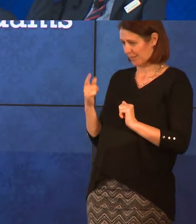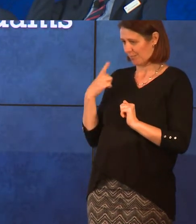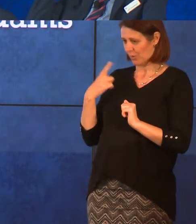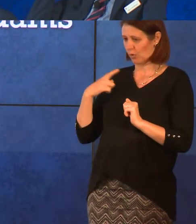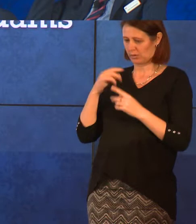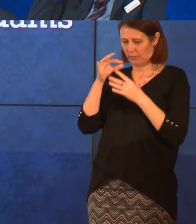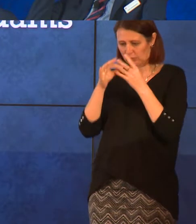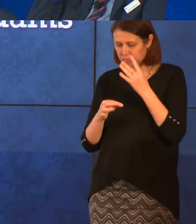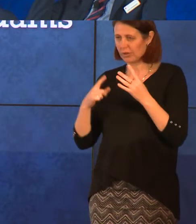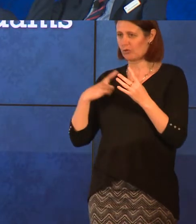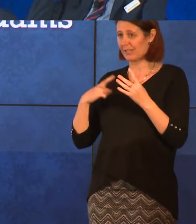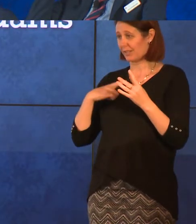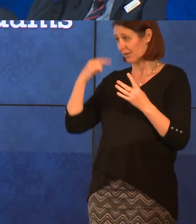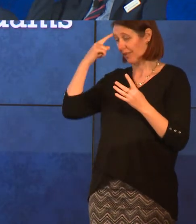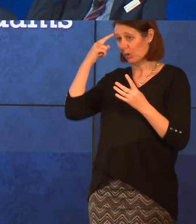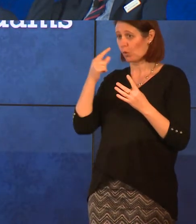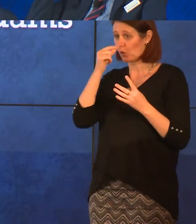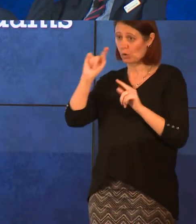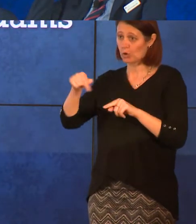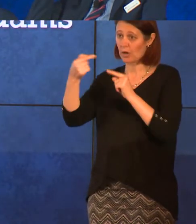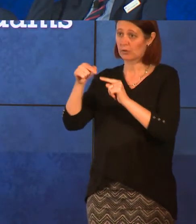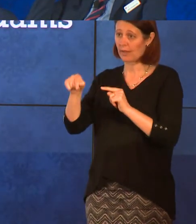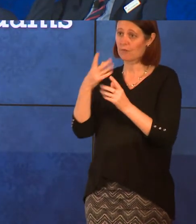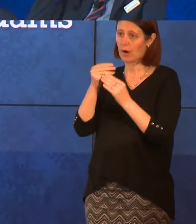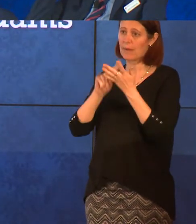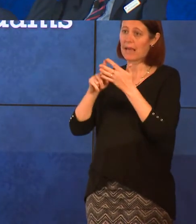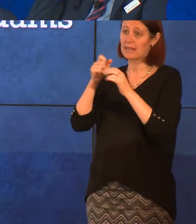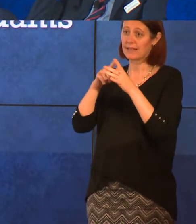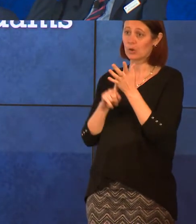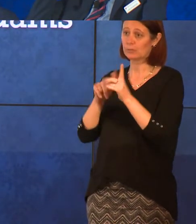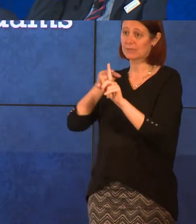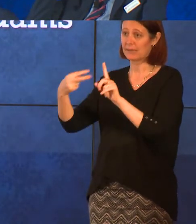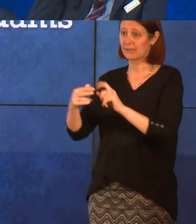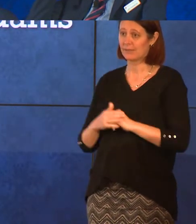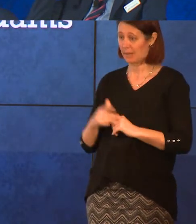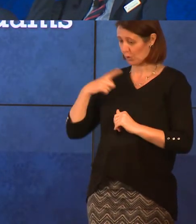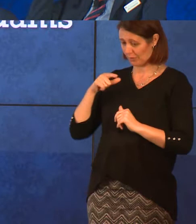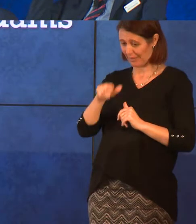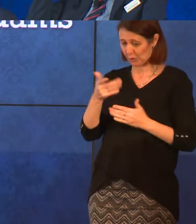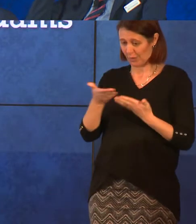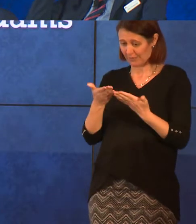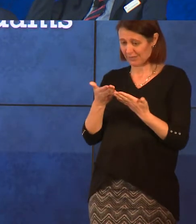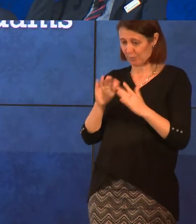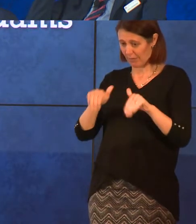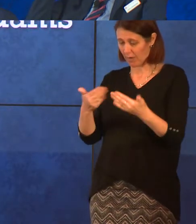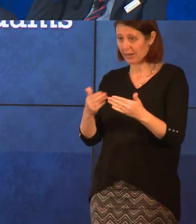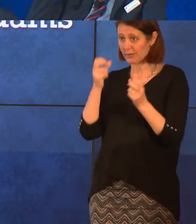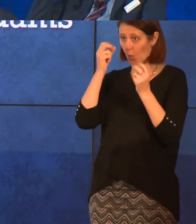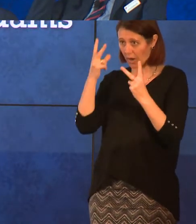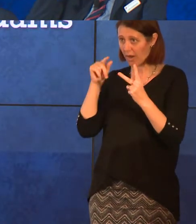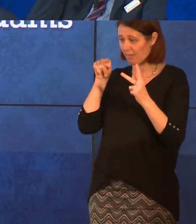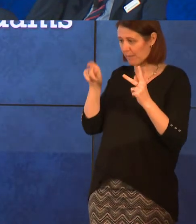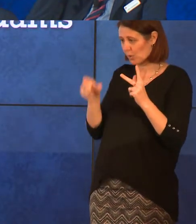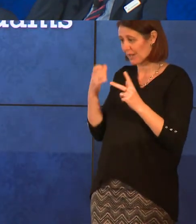reasons, I think you could very easily challenge that from a legal perspective, because if that service provider is aware that person has a